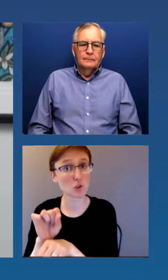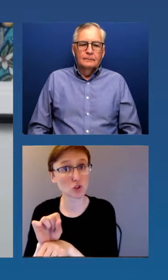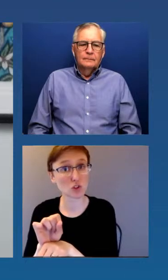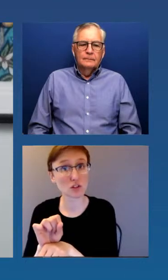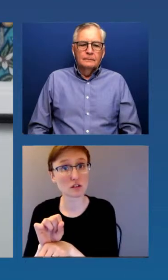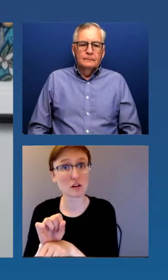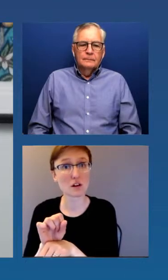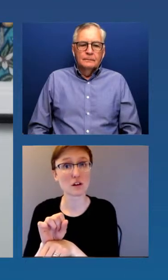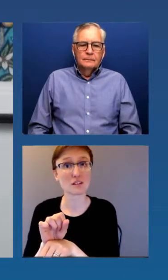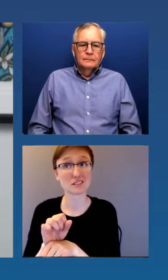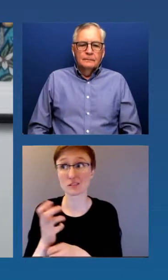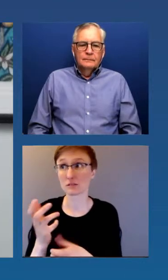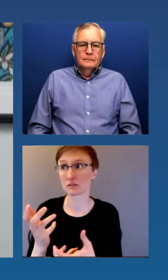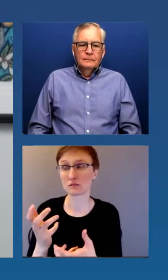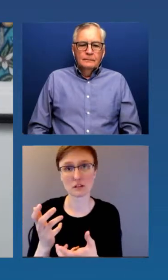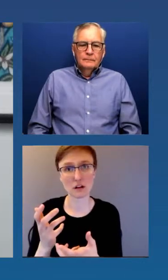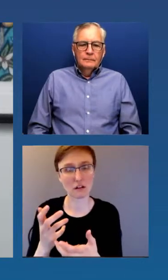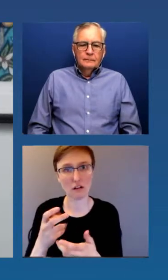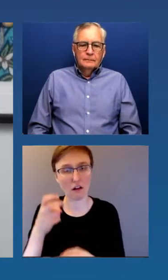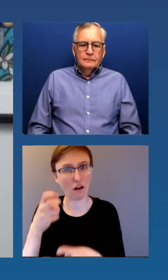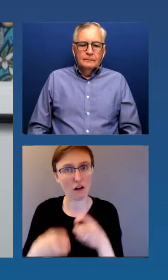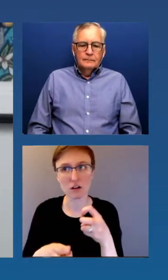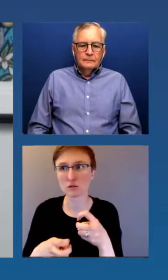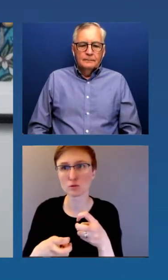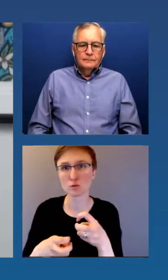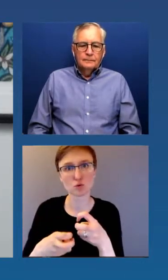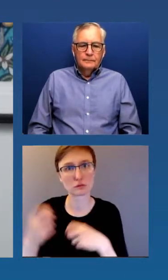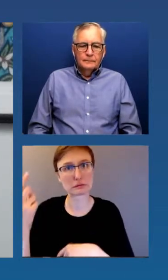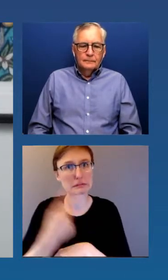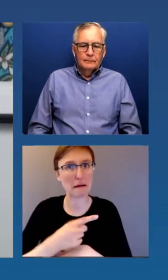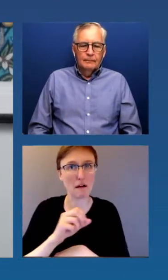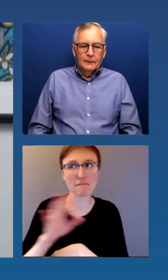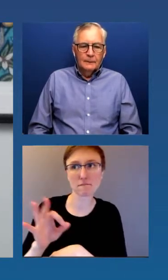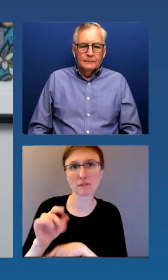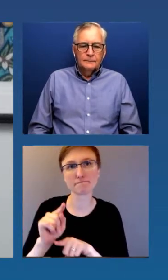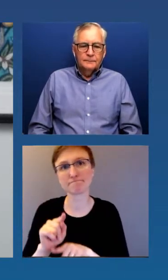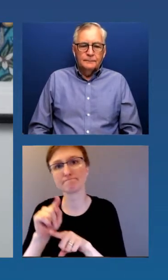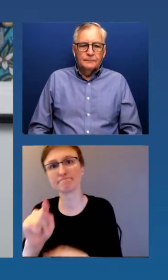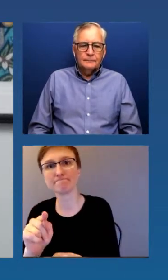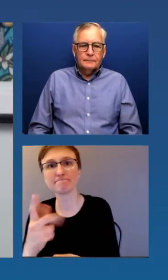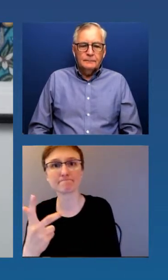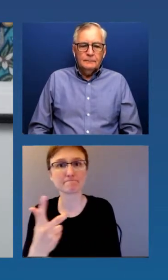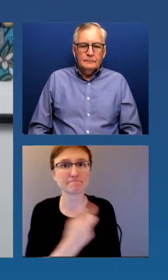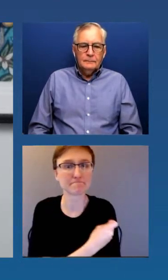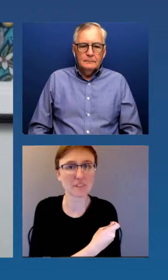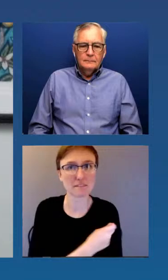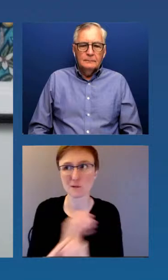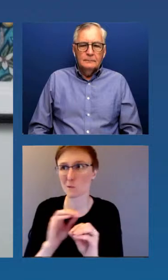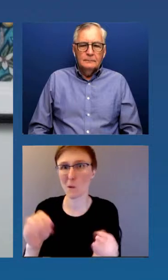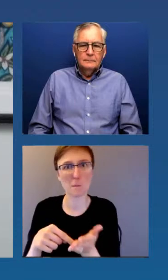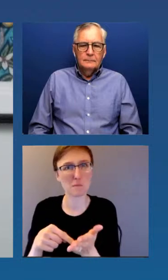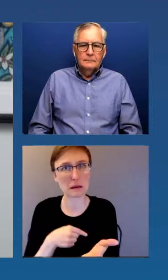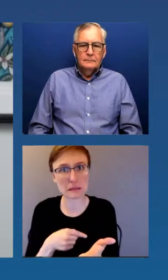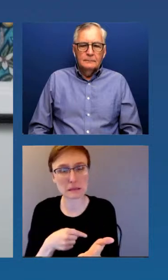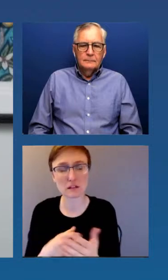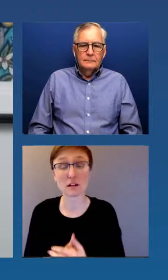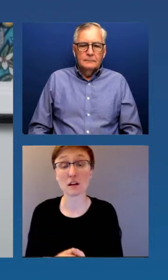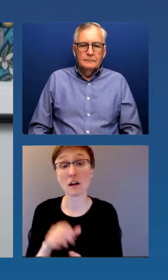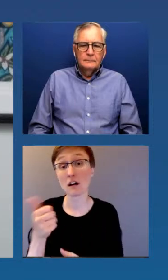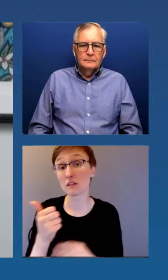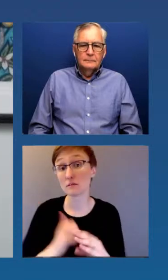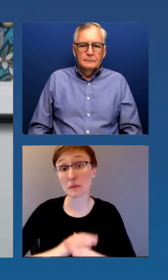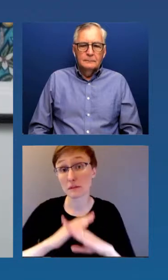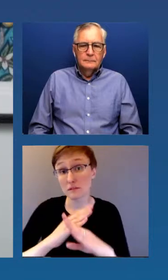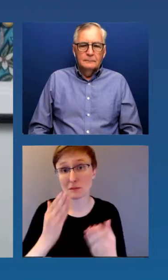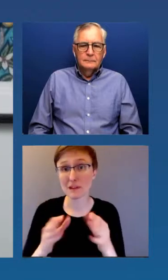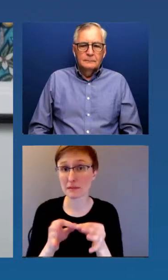to be vaccinated is difficult or impossible. Other barriers include language, transportation, lack of computer and